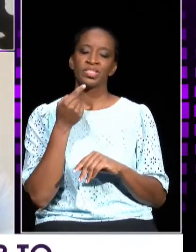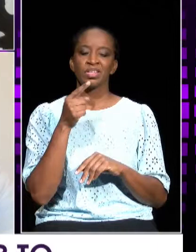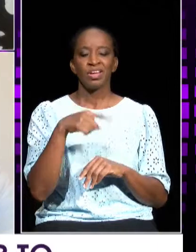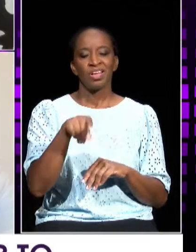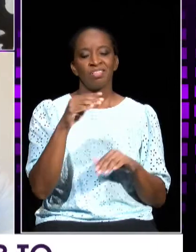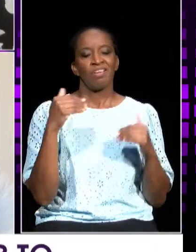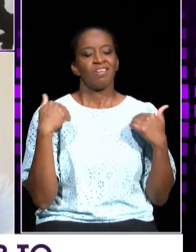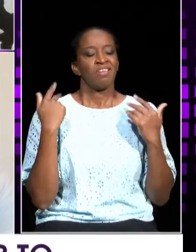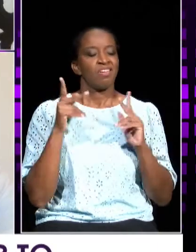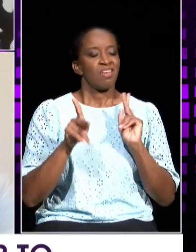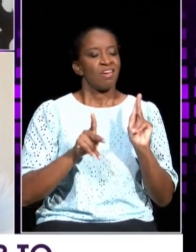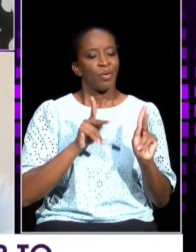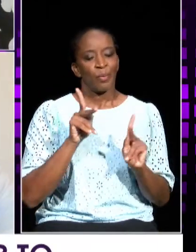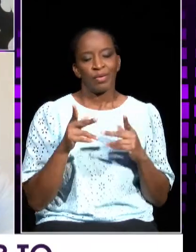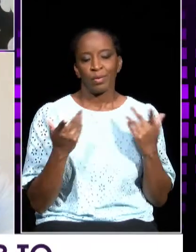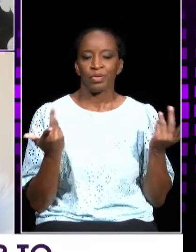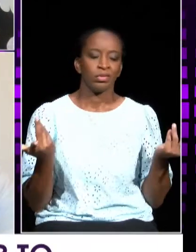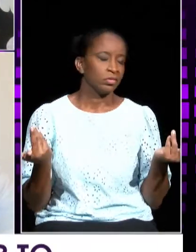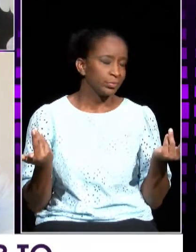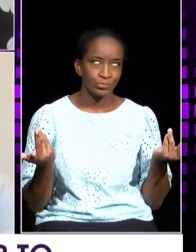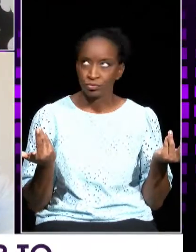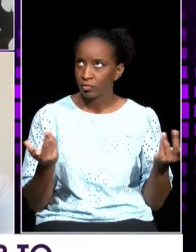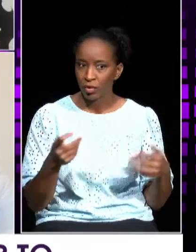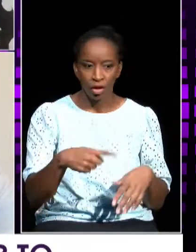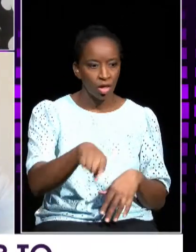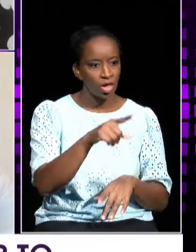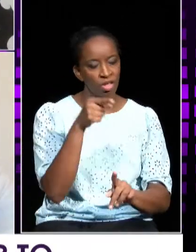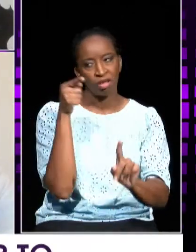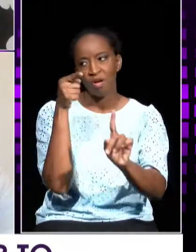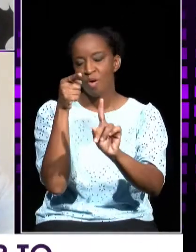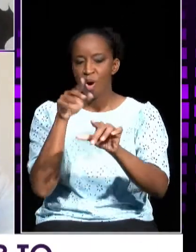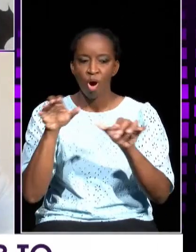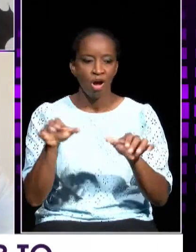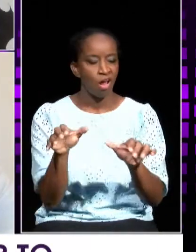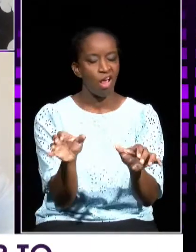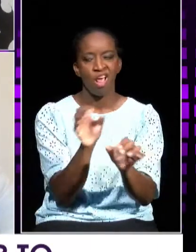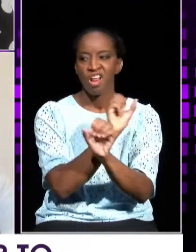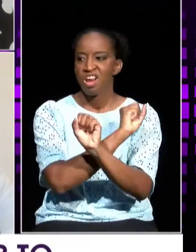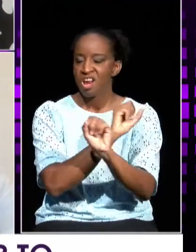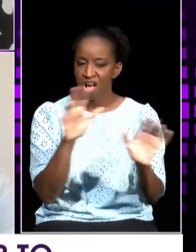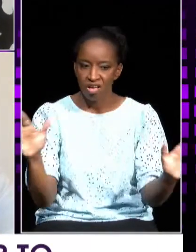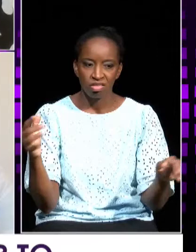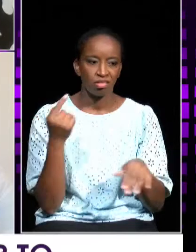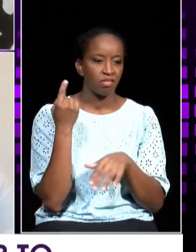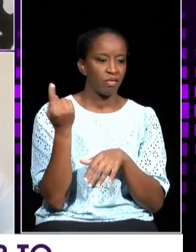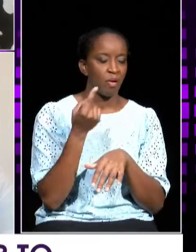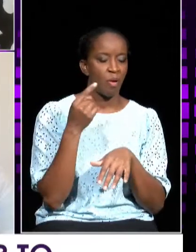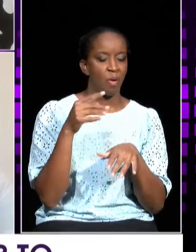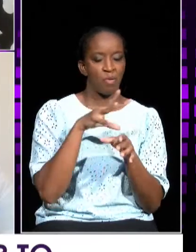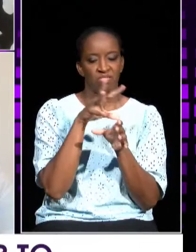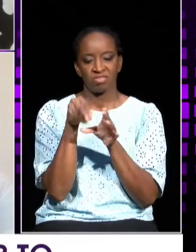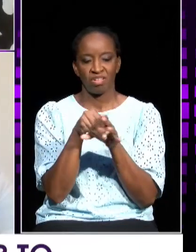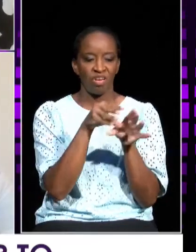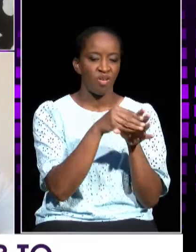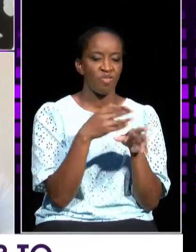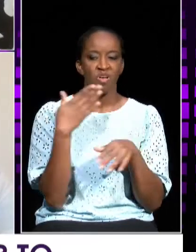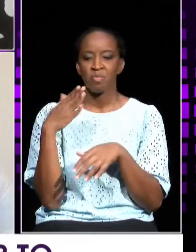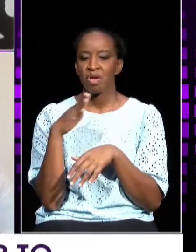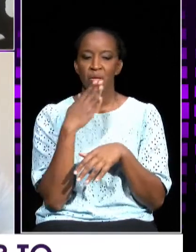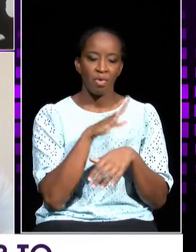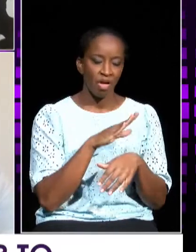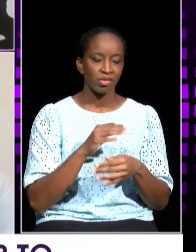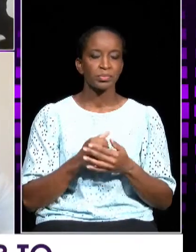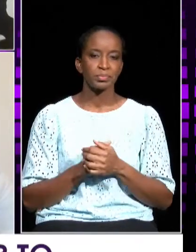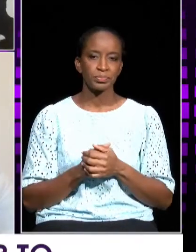in disgusting things, and young people always, getting into trouble. And I understand that you